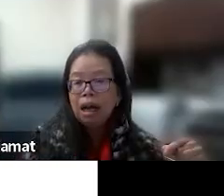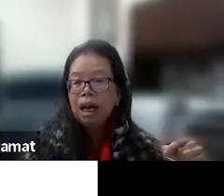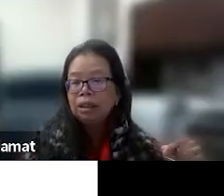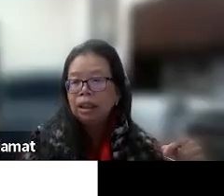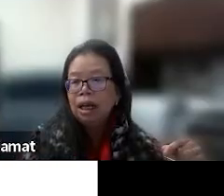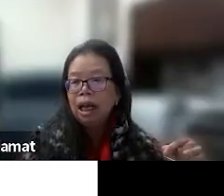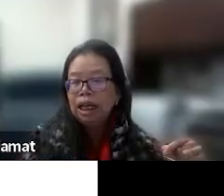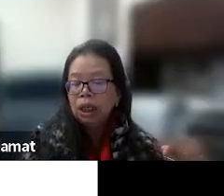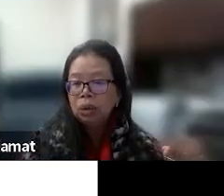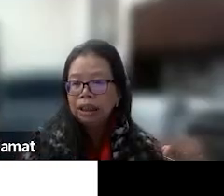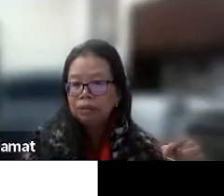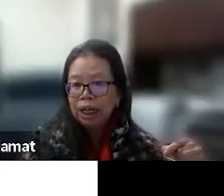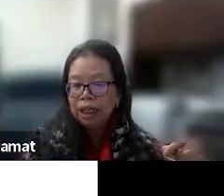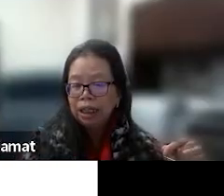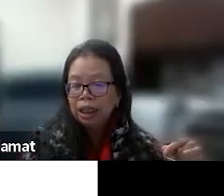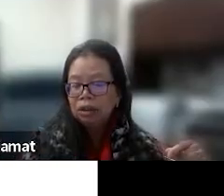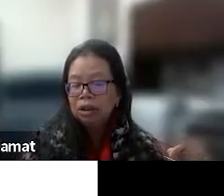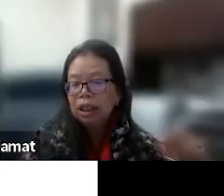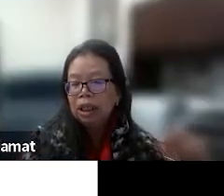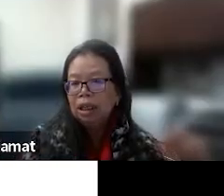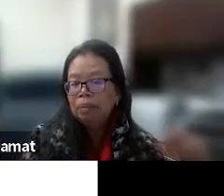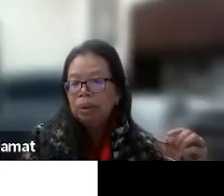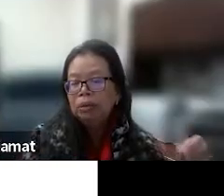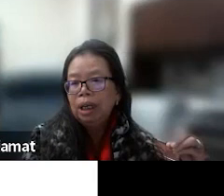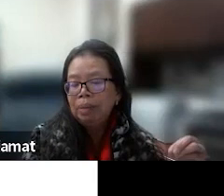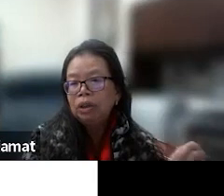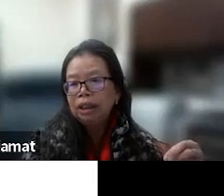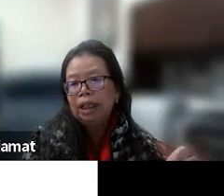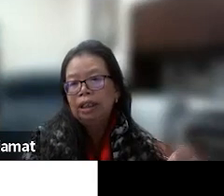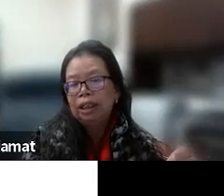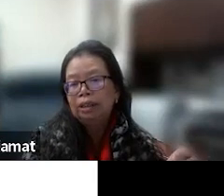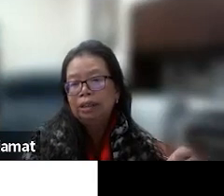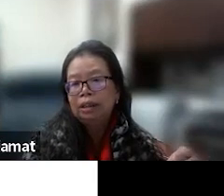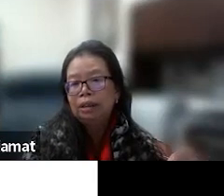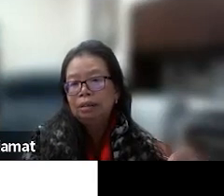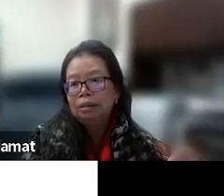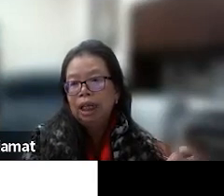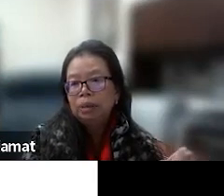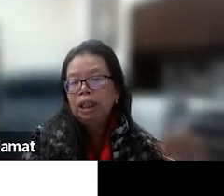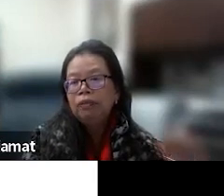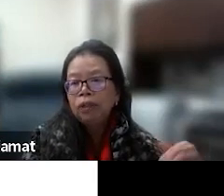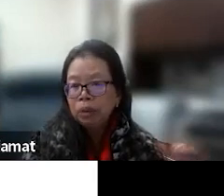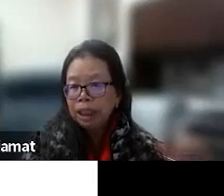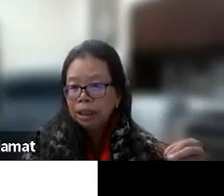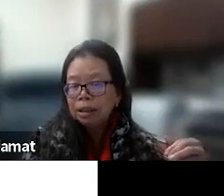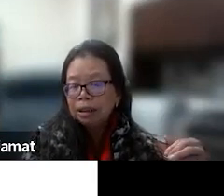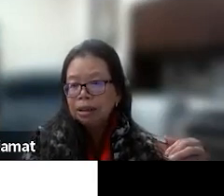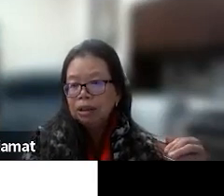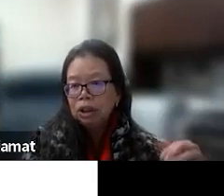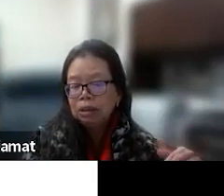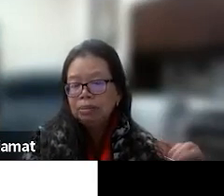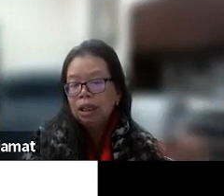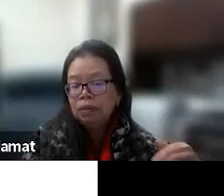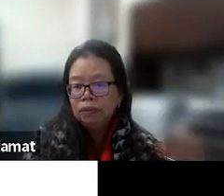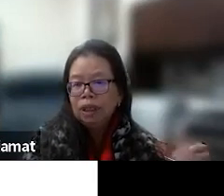It's not equally divided into the program interest areas. It's pretty fluid